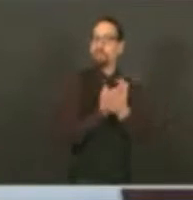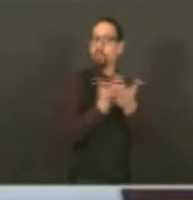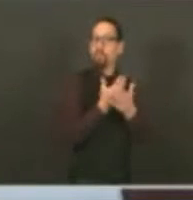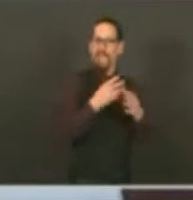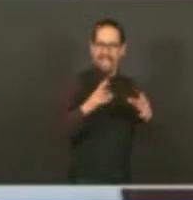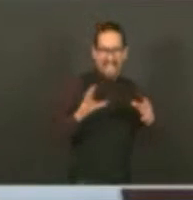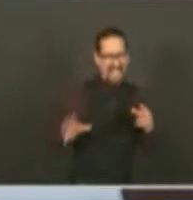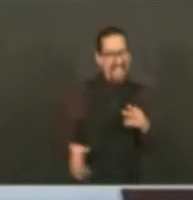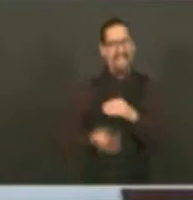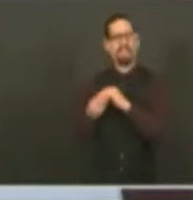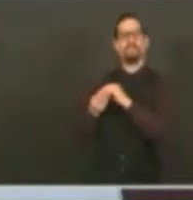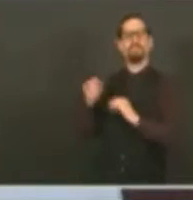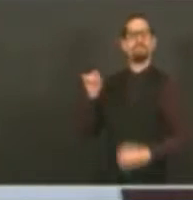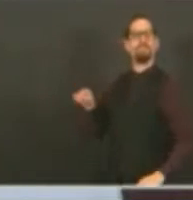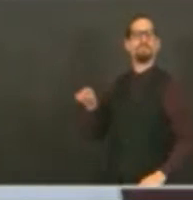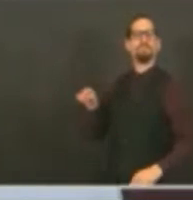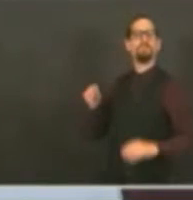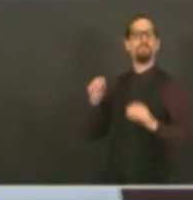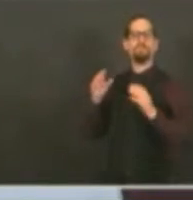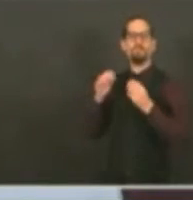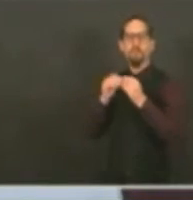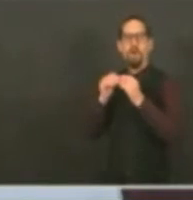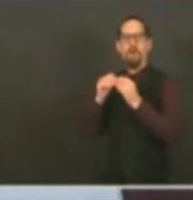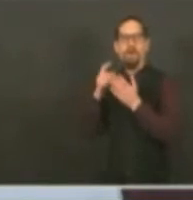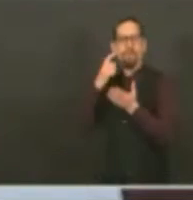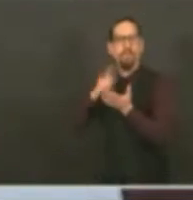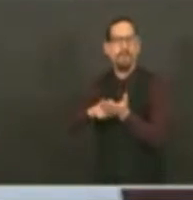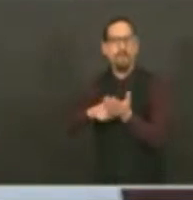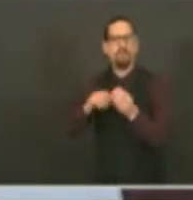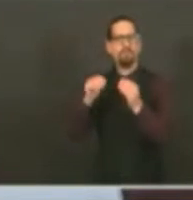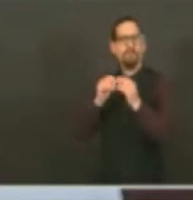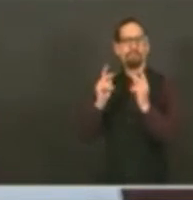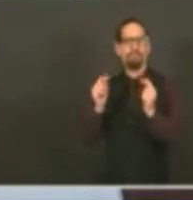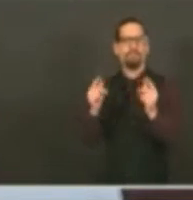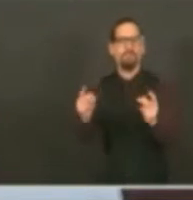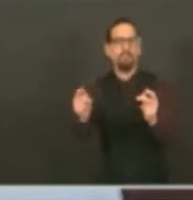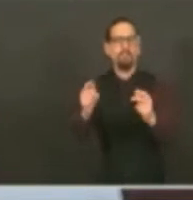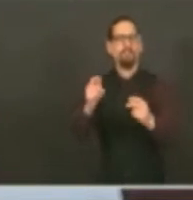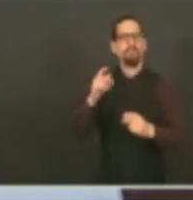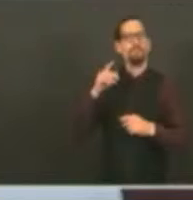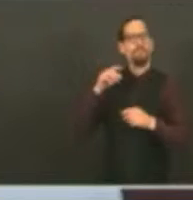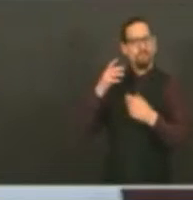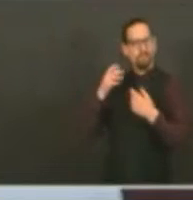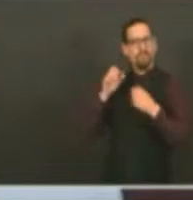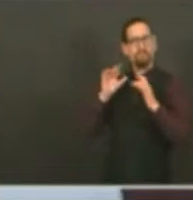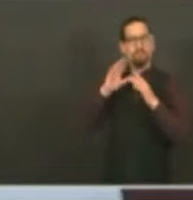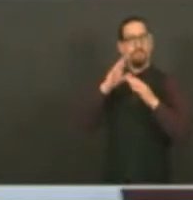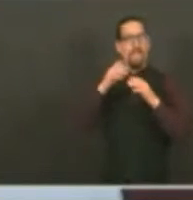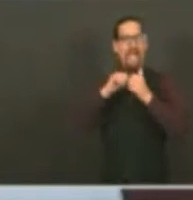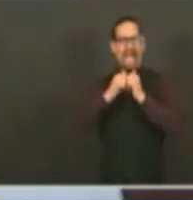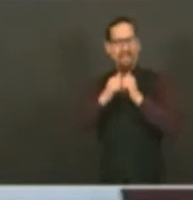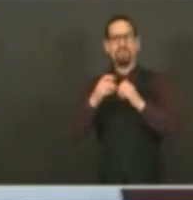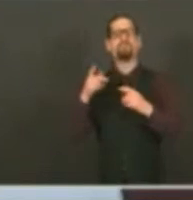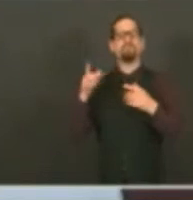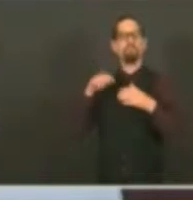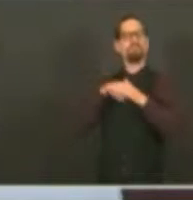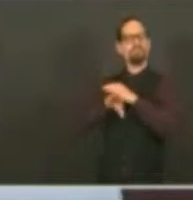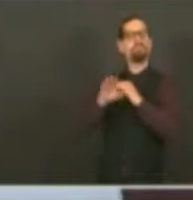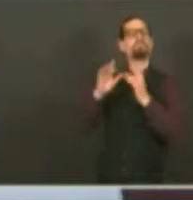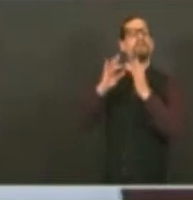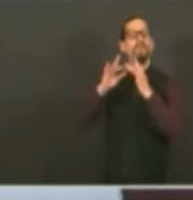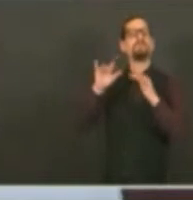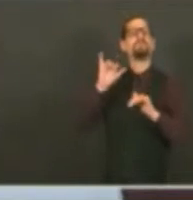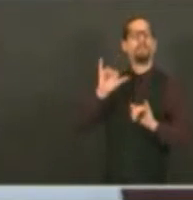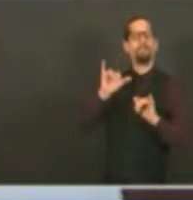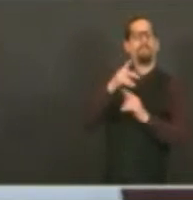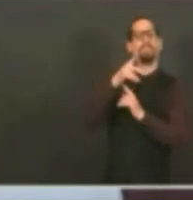we've also made K-12 testing accessible through portal.ri.gov. Before, teachers and students scheduling a